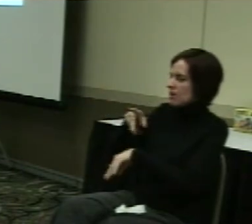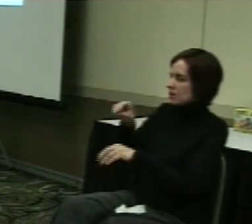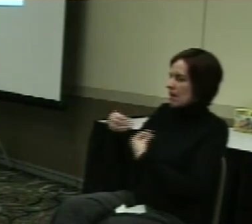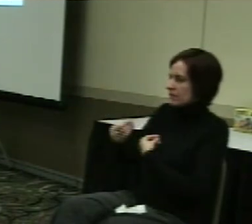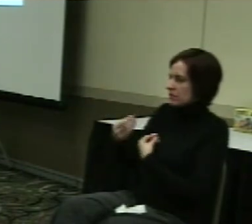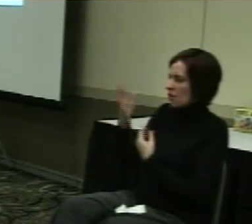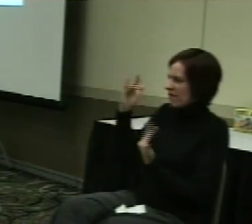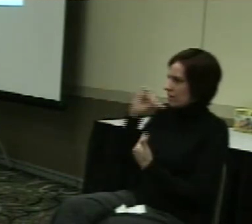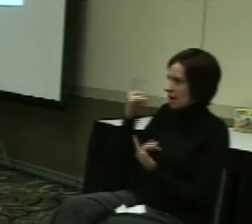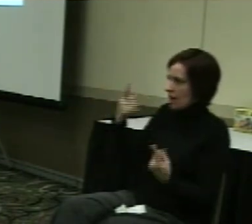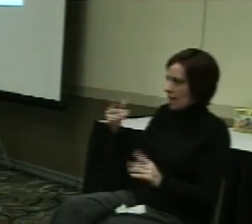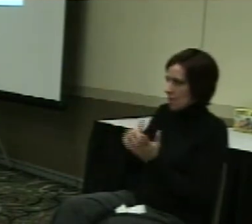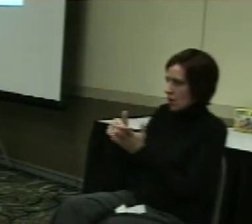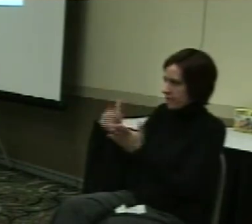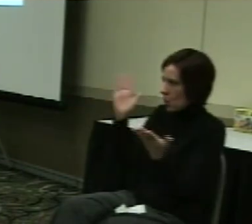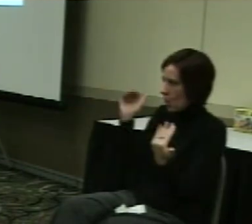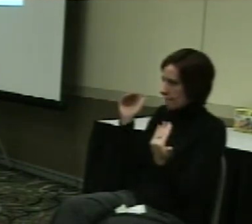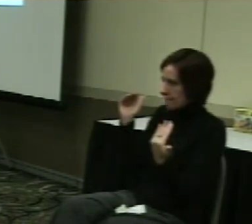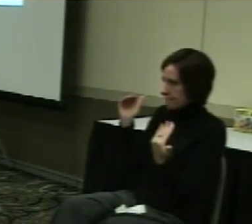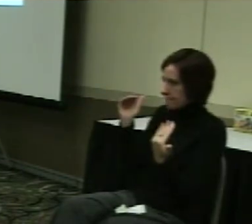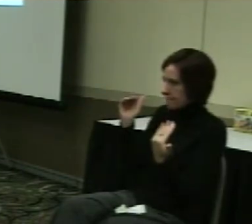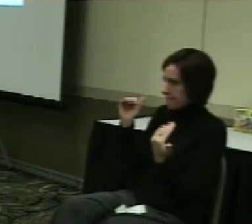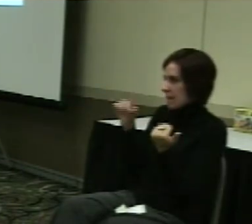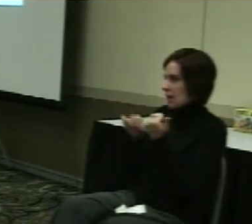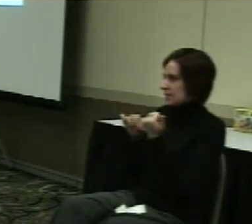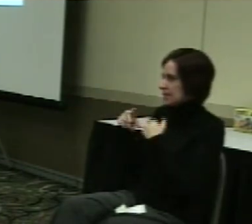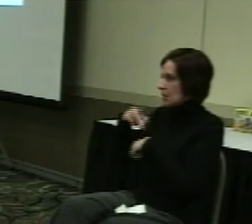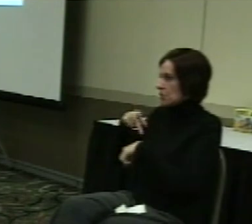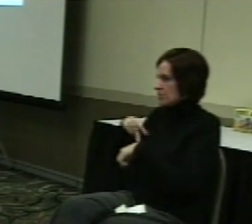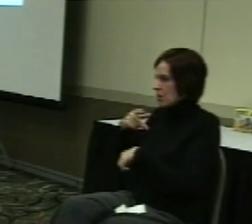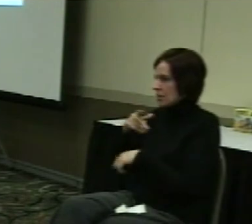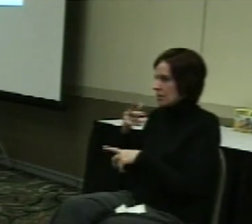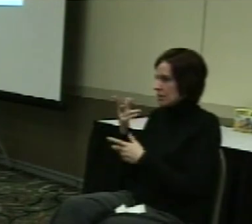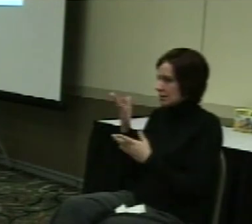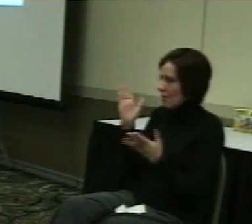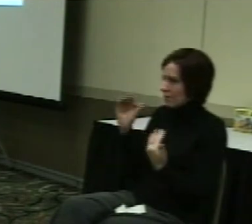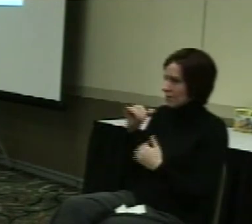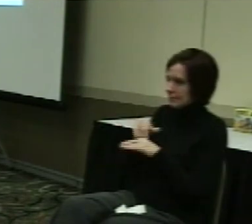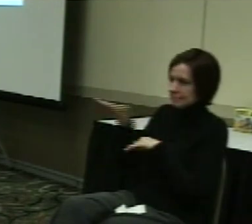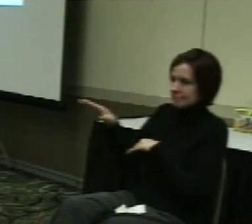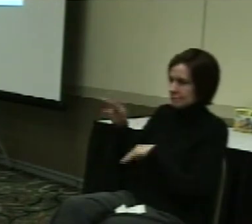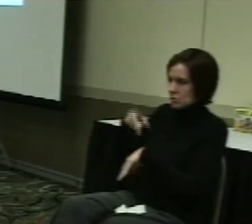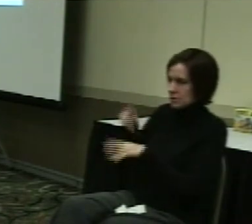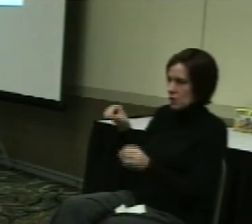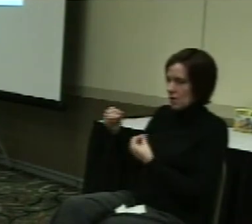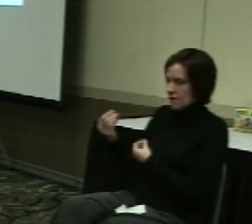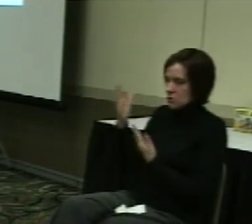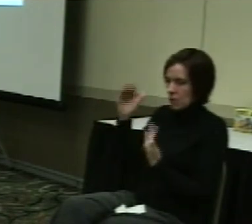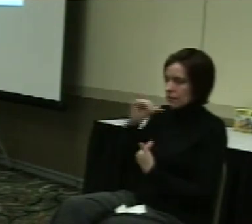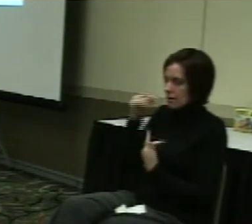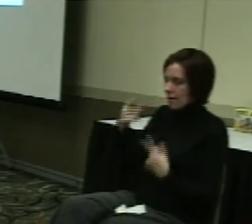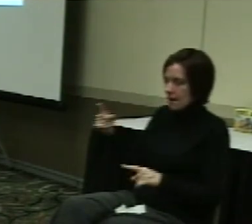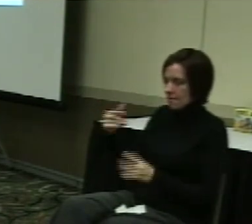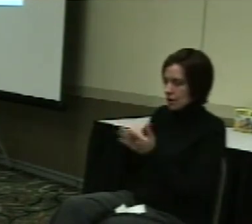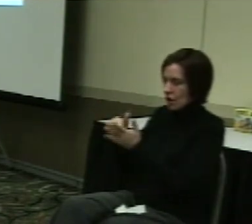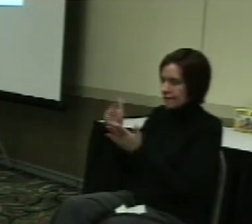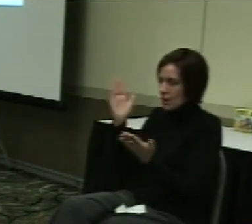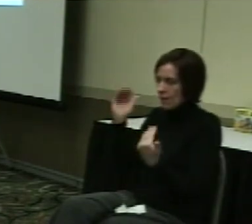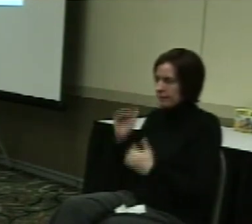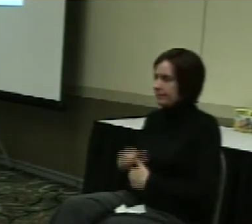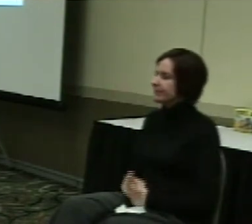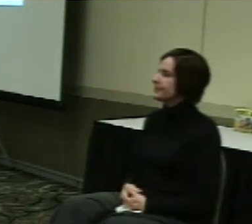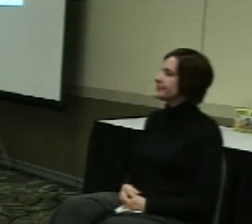it or not? The assistant principal is working with her. I hope that is not a common intervention.